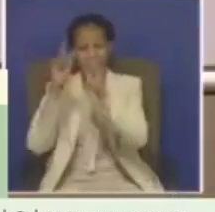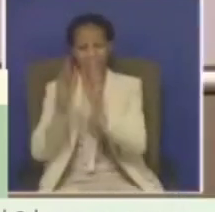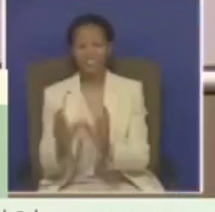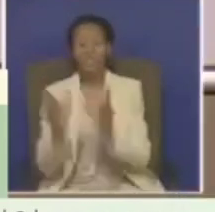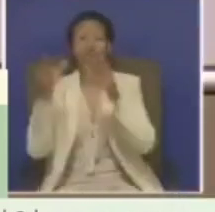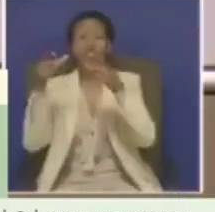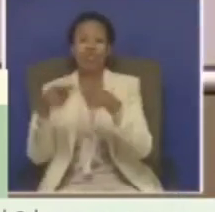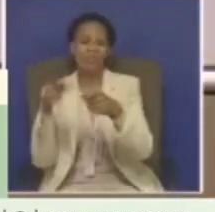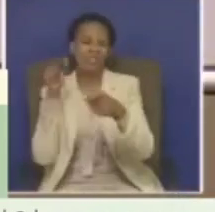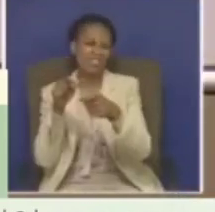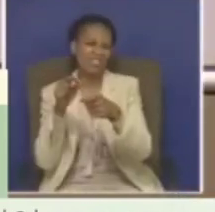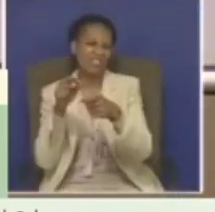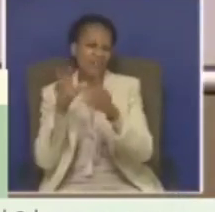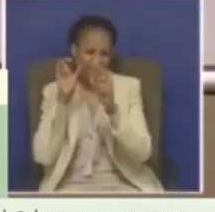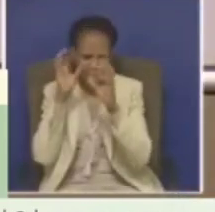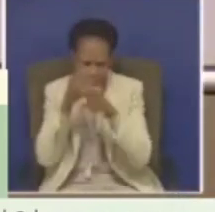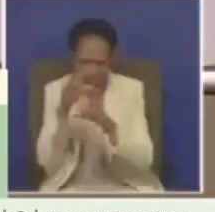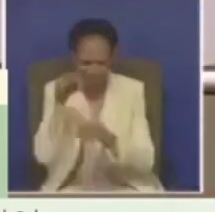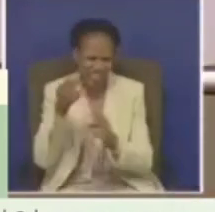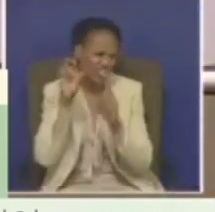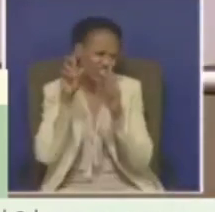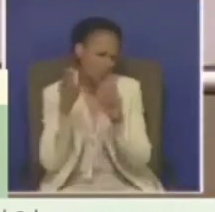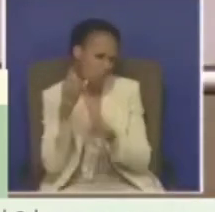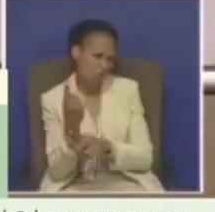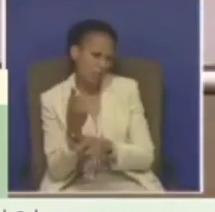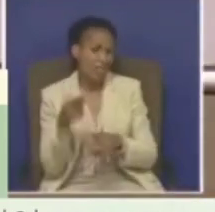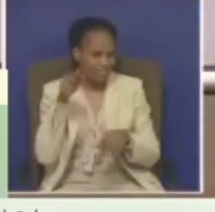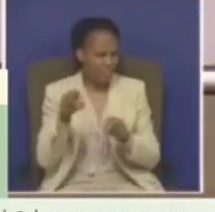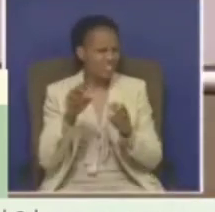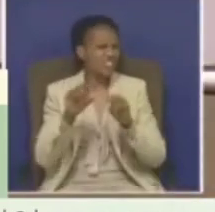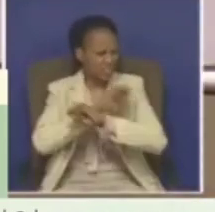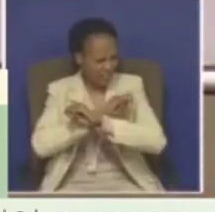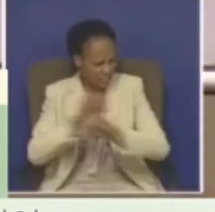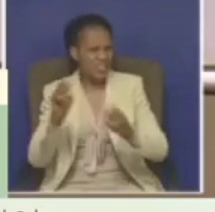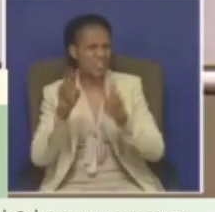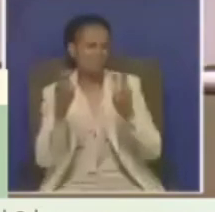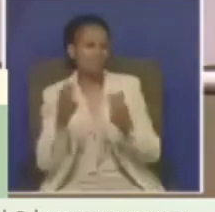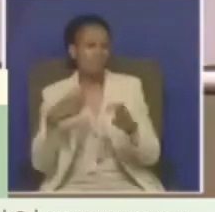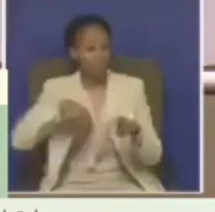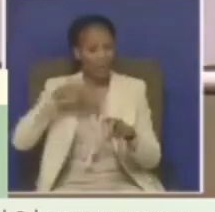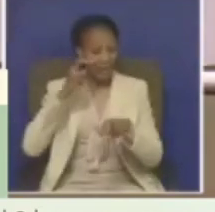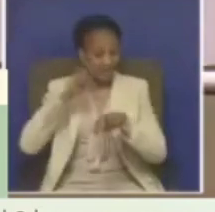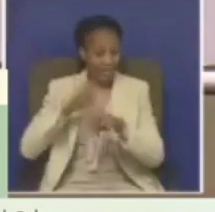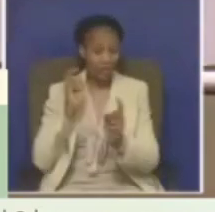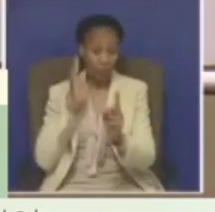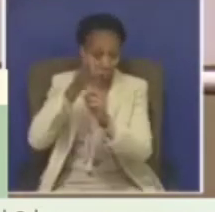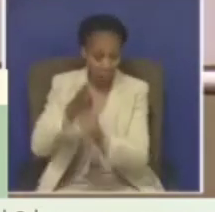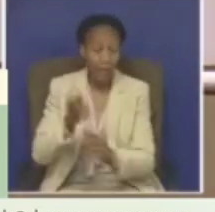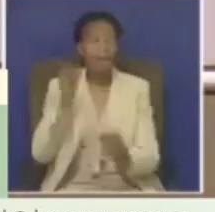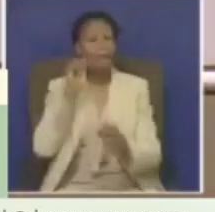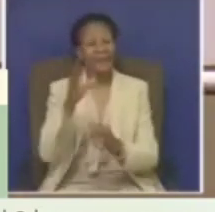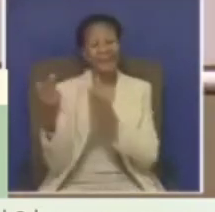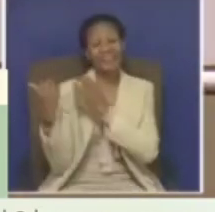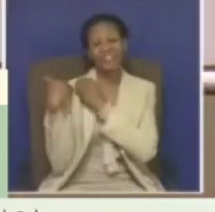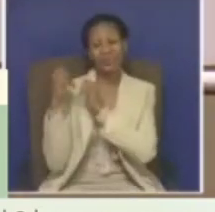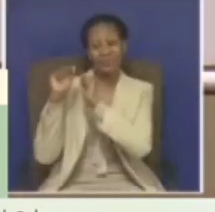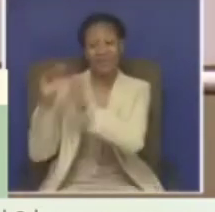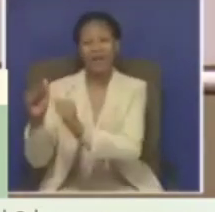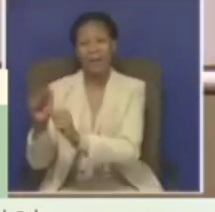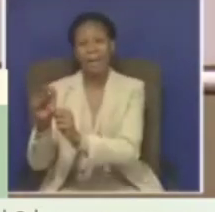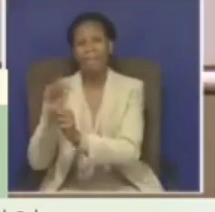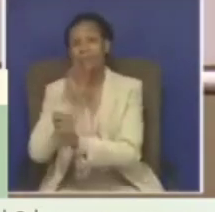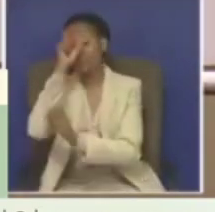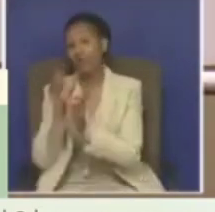committee for this particular issue. It is of a serious nature, and therefore that is why it needs to be prioritized. But the responsibility of the portfolio committee on